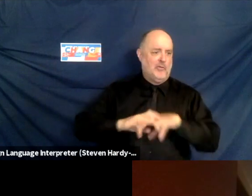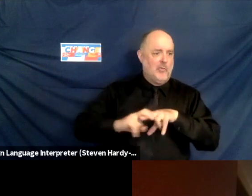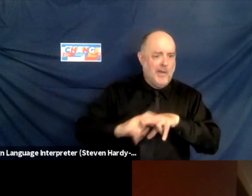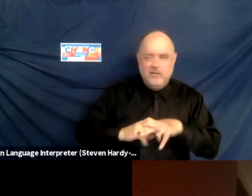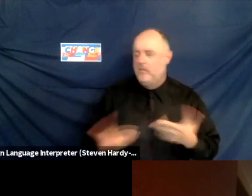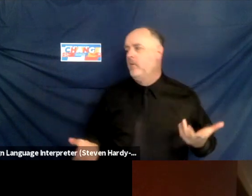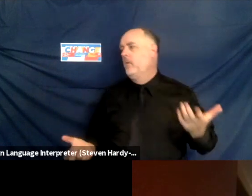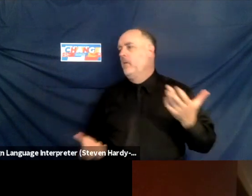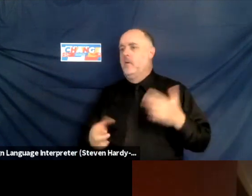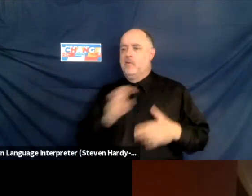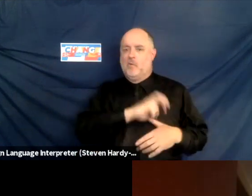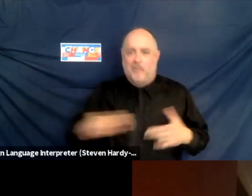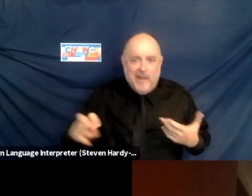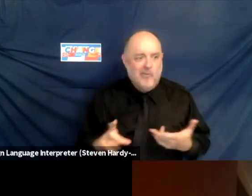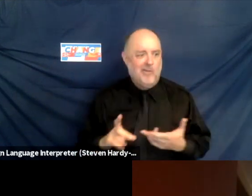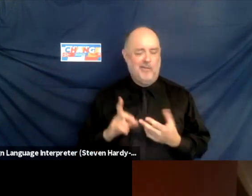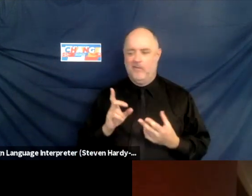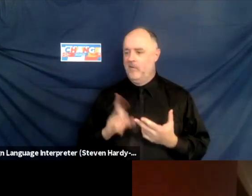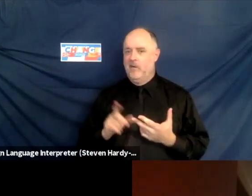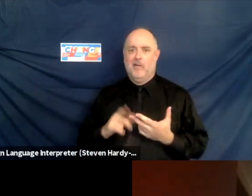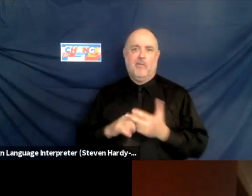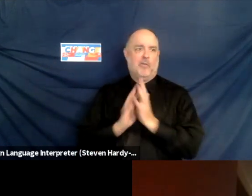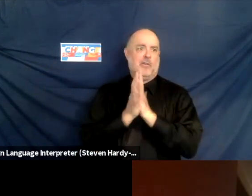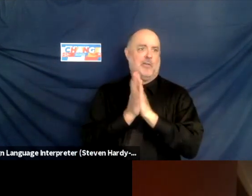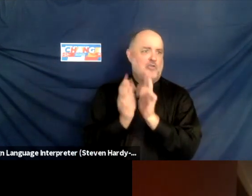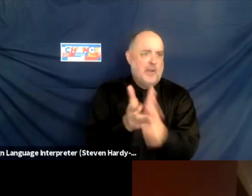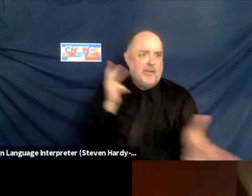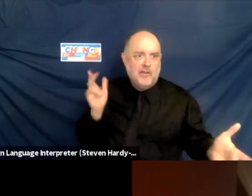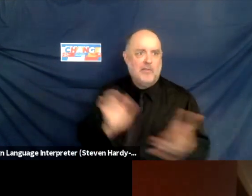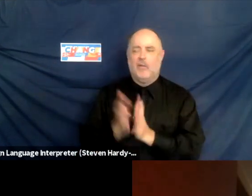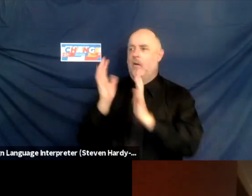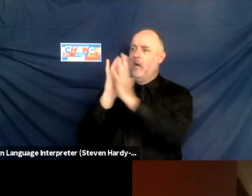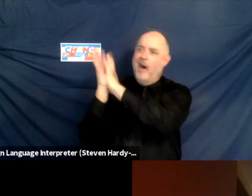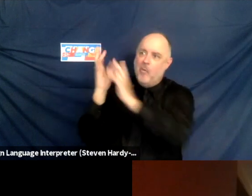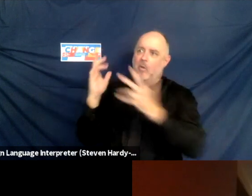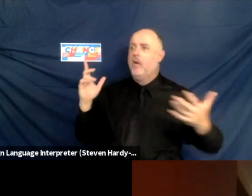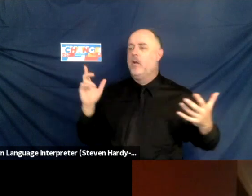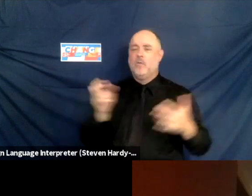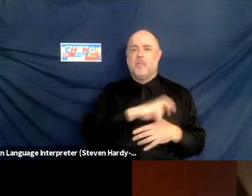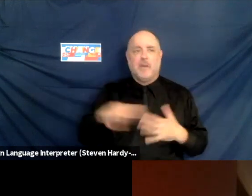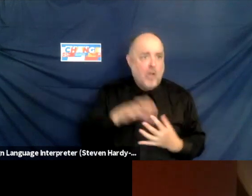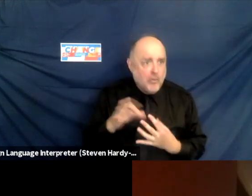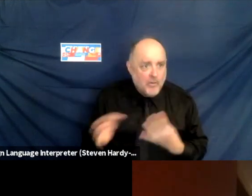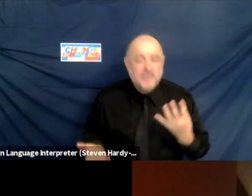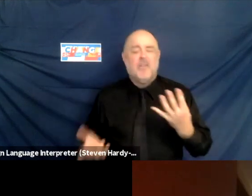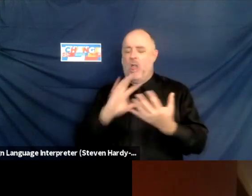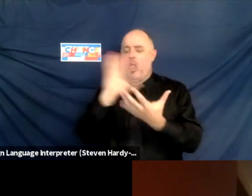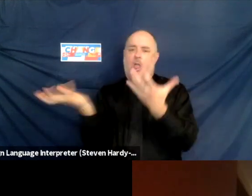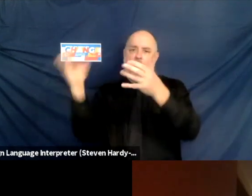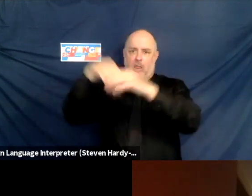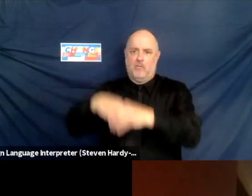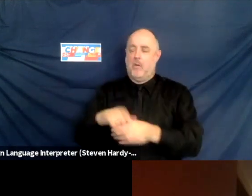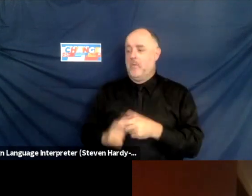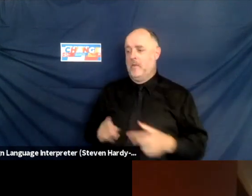rail programs. It's going to include the congestion programs and the highway programs and transportation alternatives. The bills that